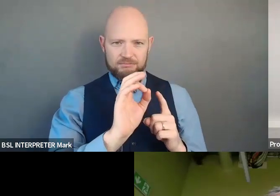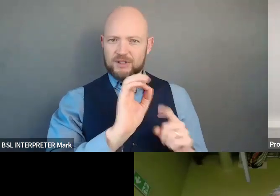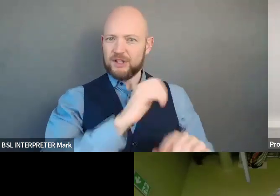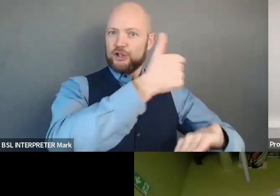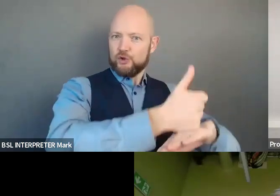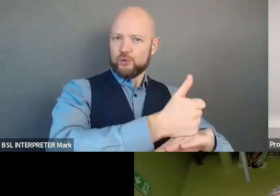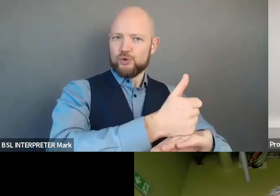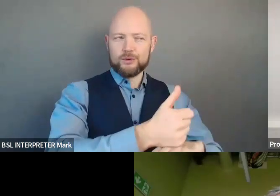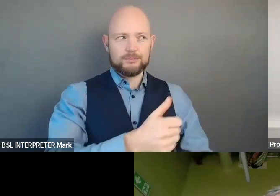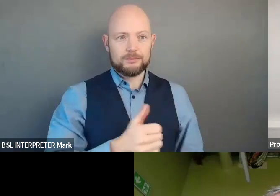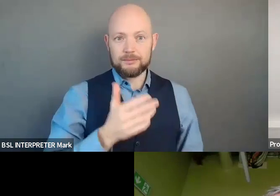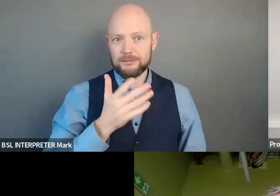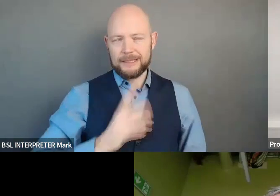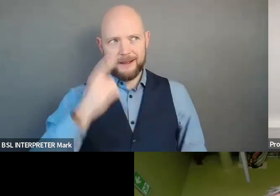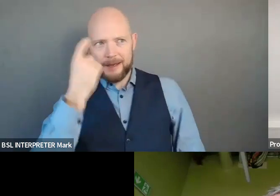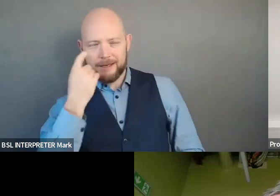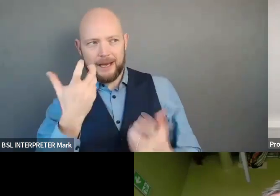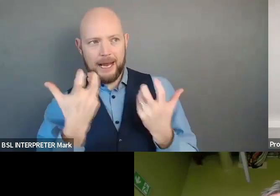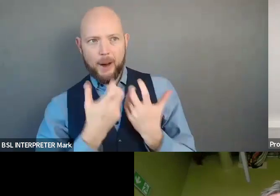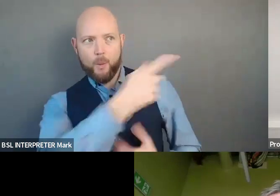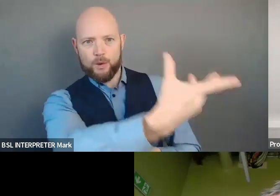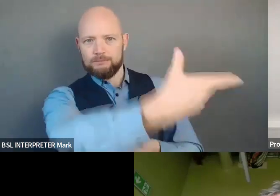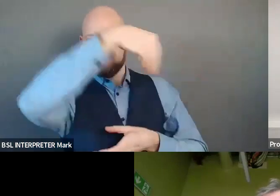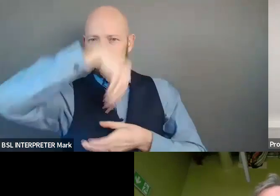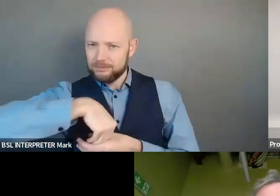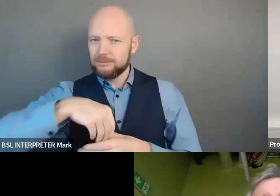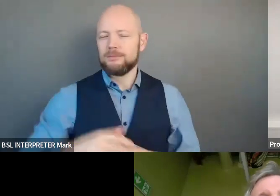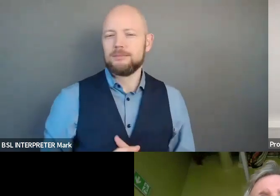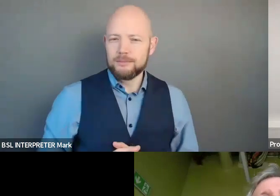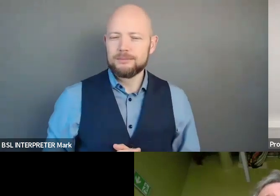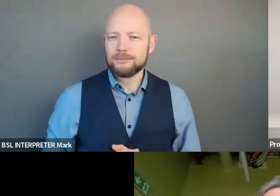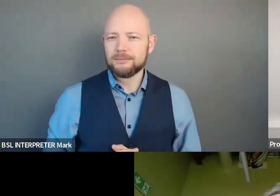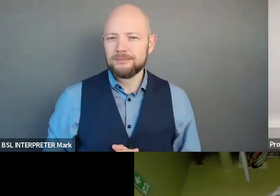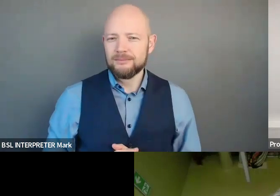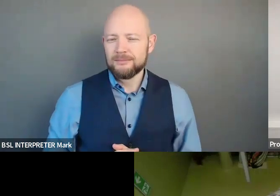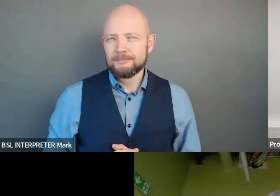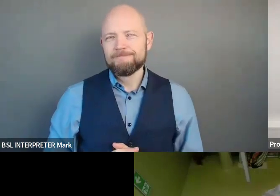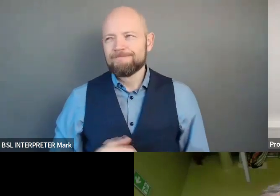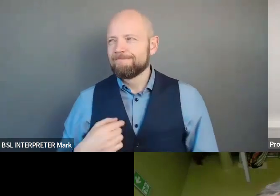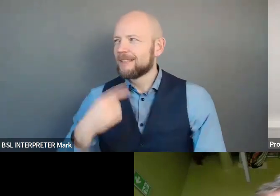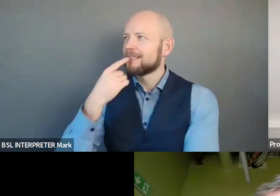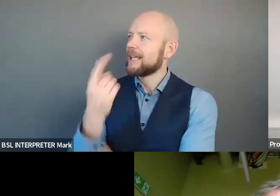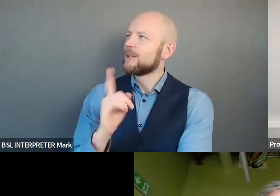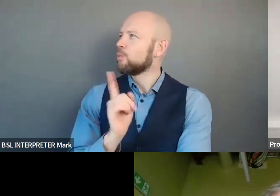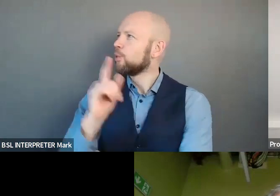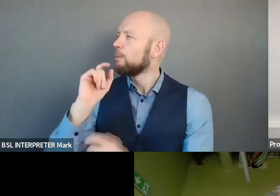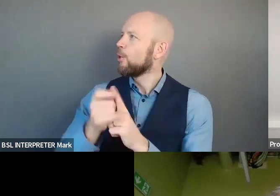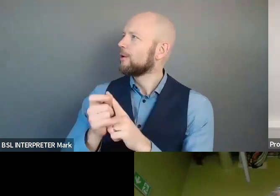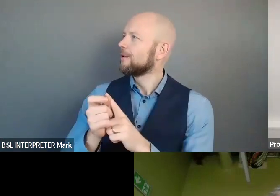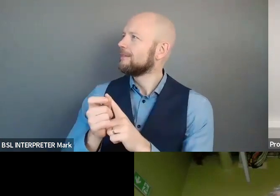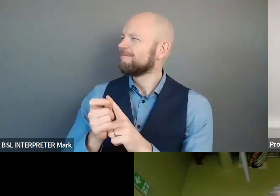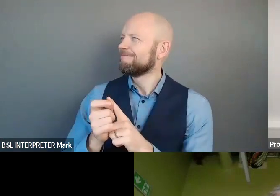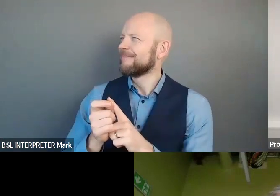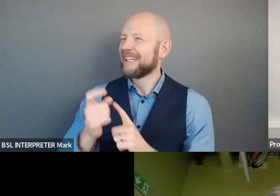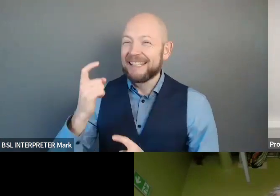do about that. So I think I'm just saying, I suppose, I don't think there's an easy answer to this